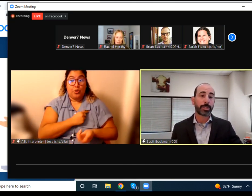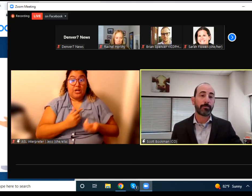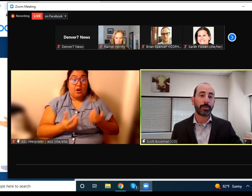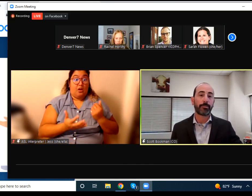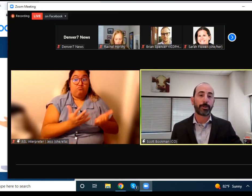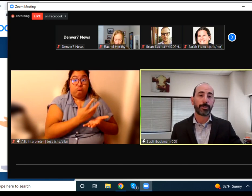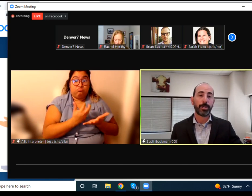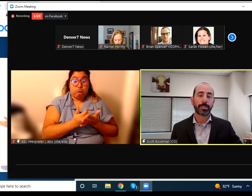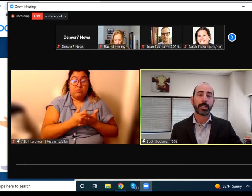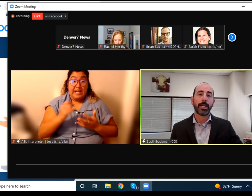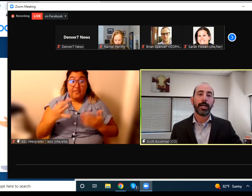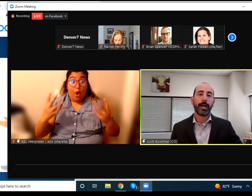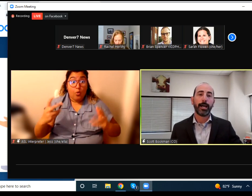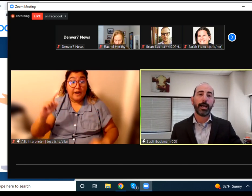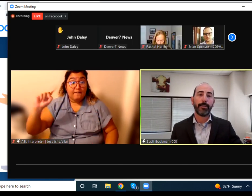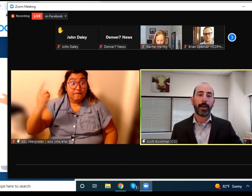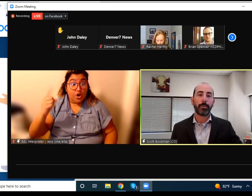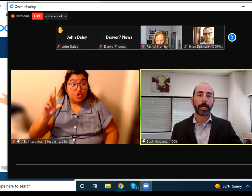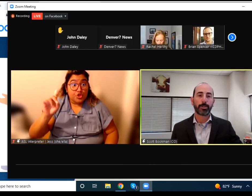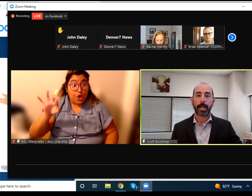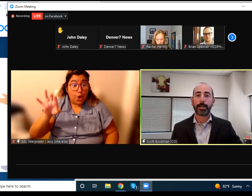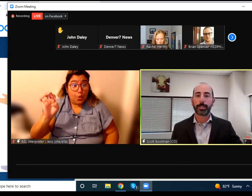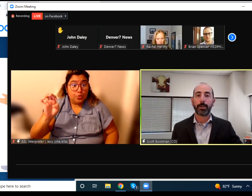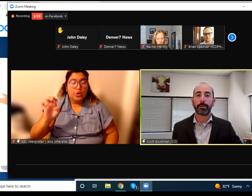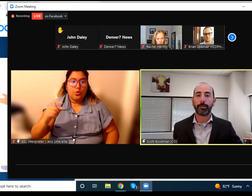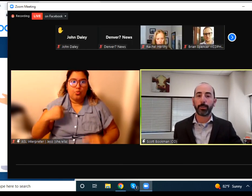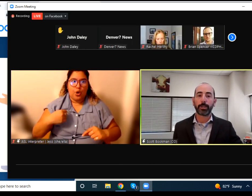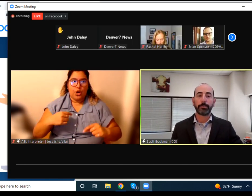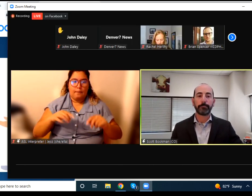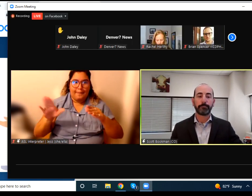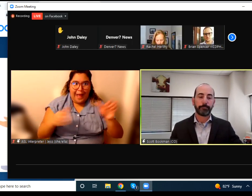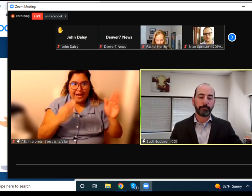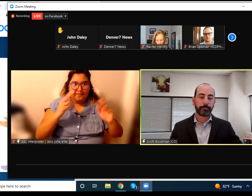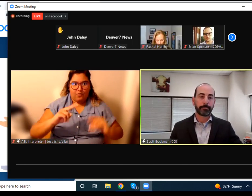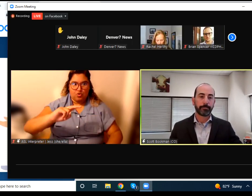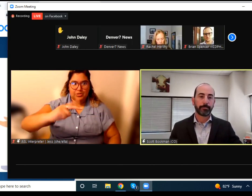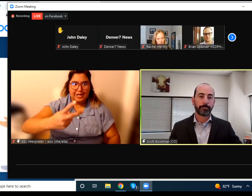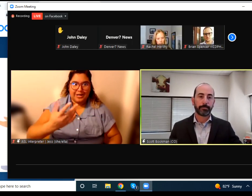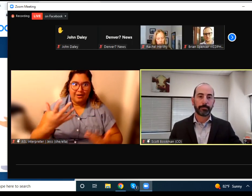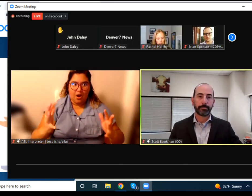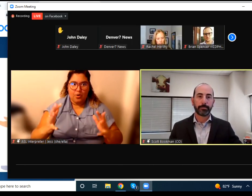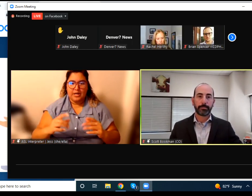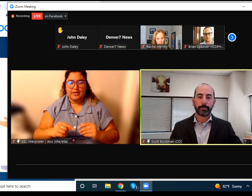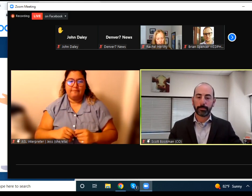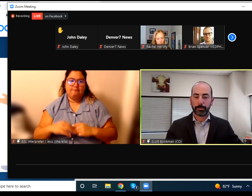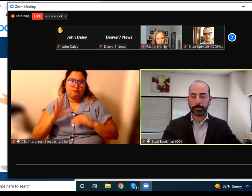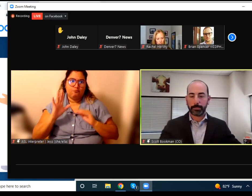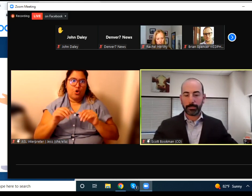already received their first dose. And that will be our strategy going forward.